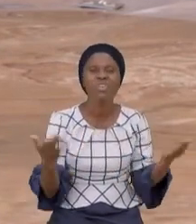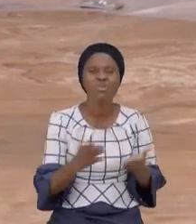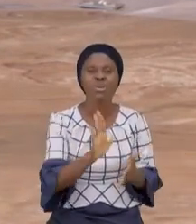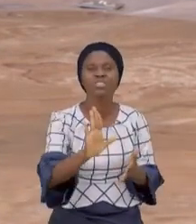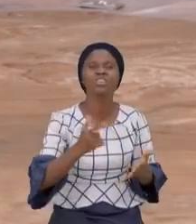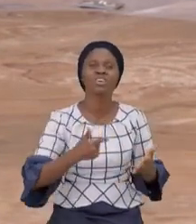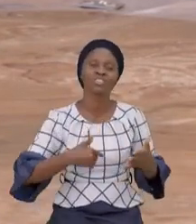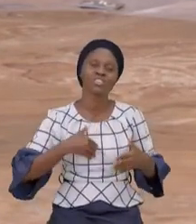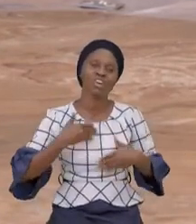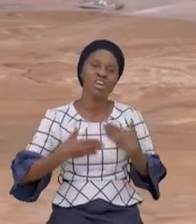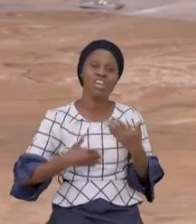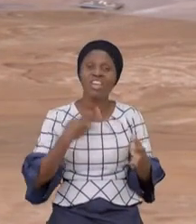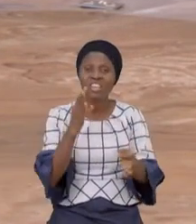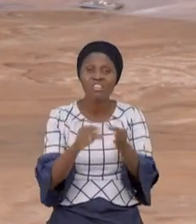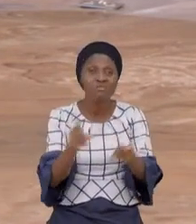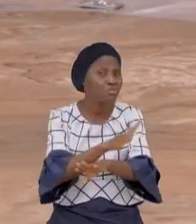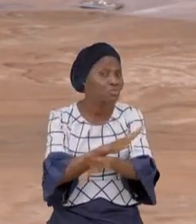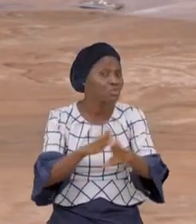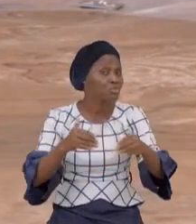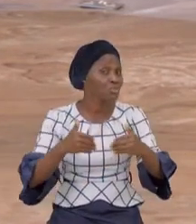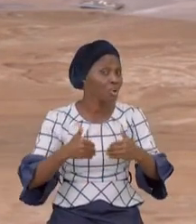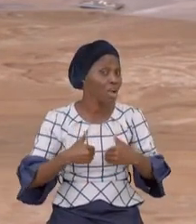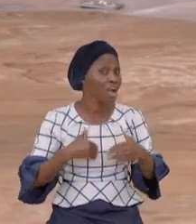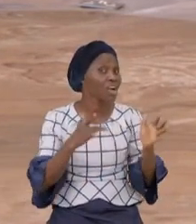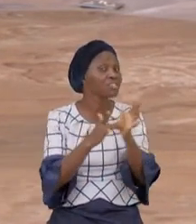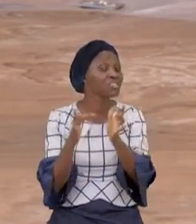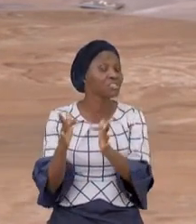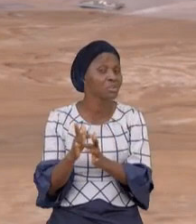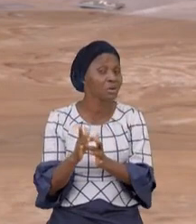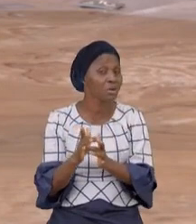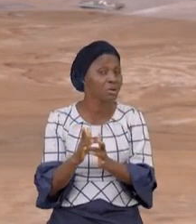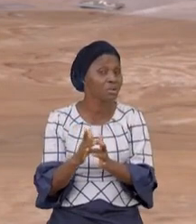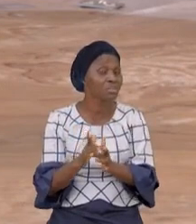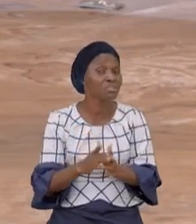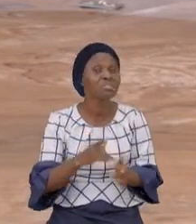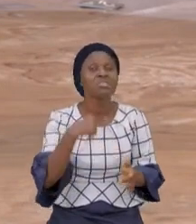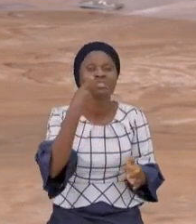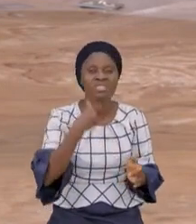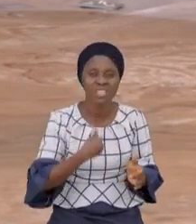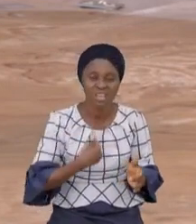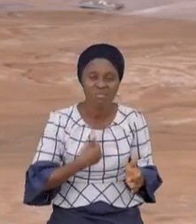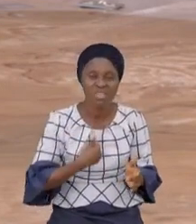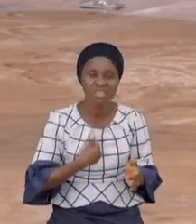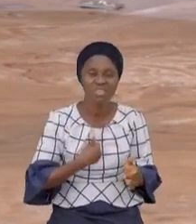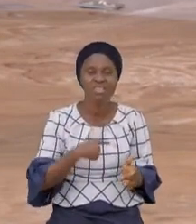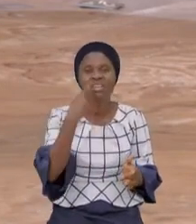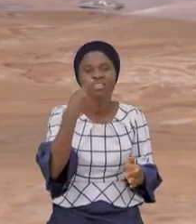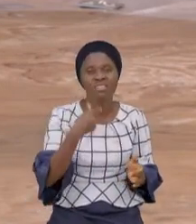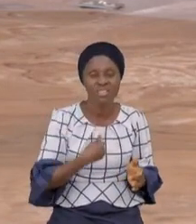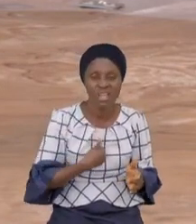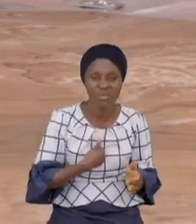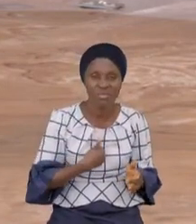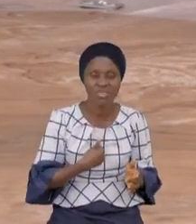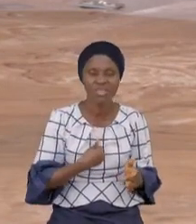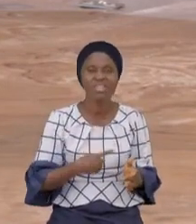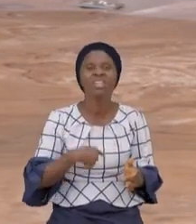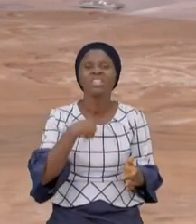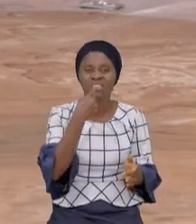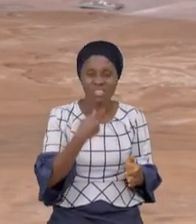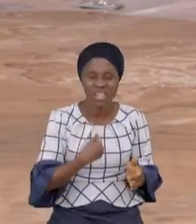me what's your joy if you do not have Jesus. Oh, tell me, tell